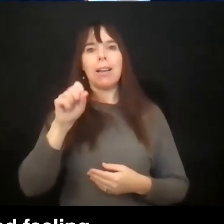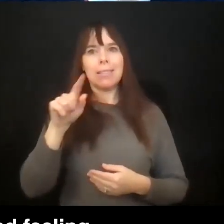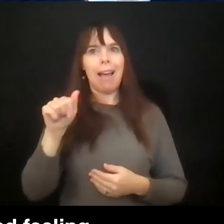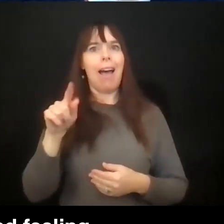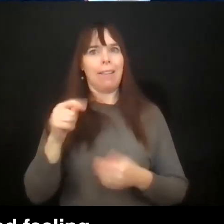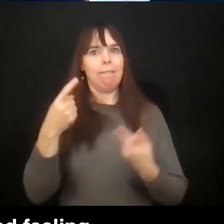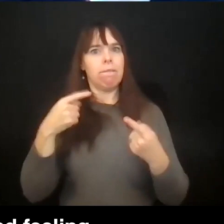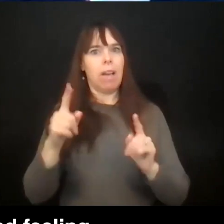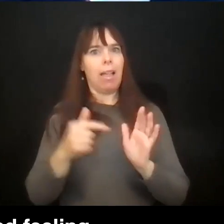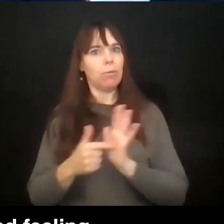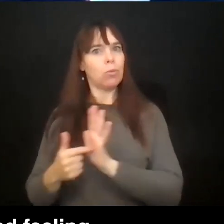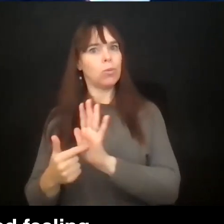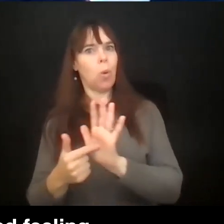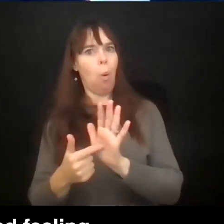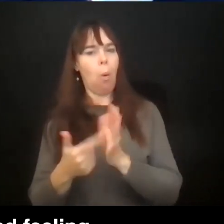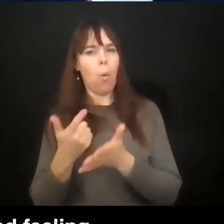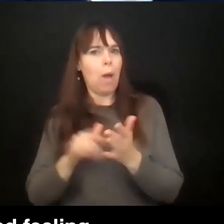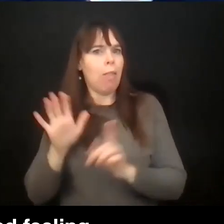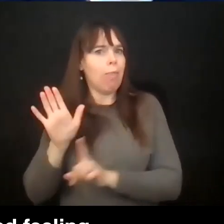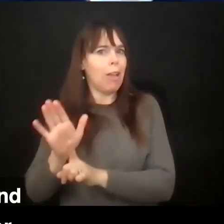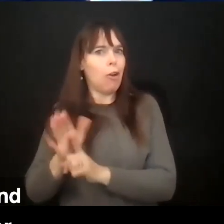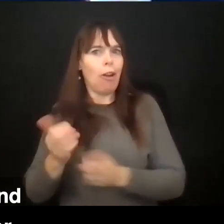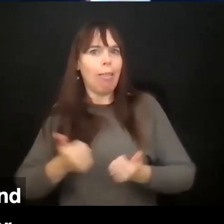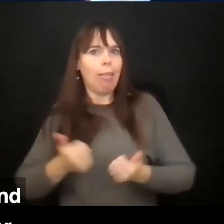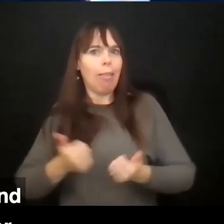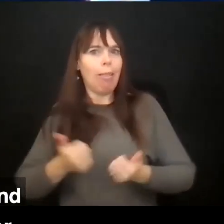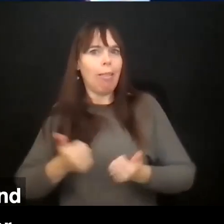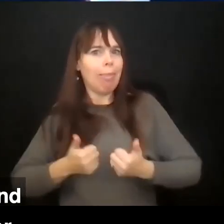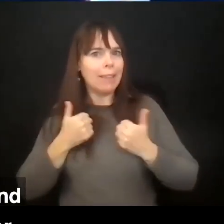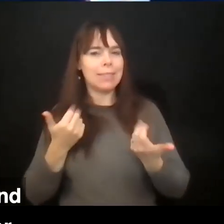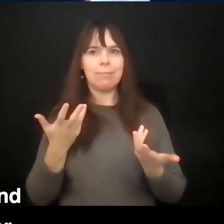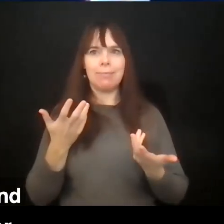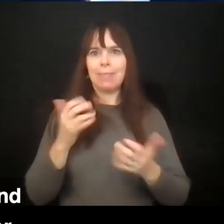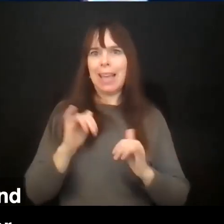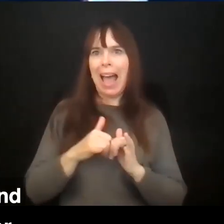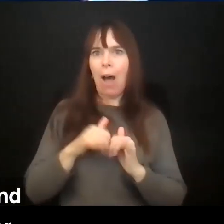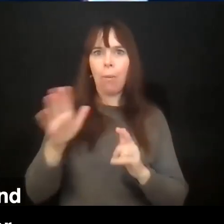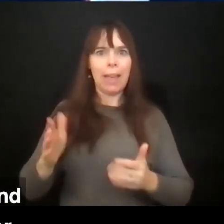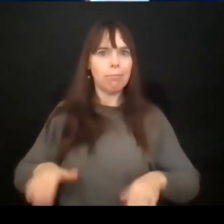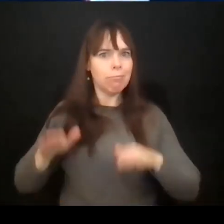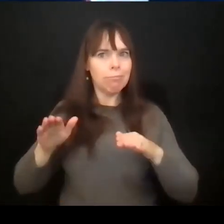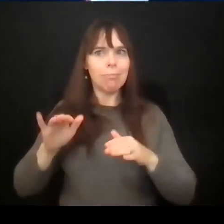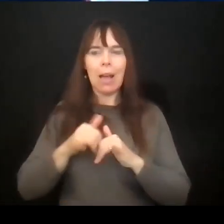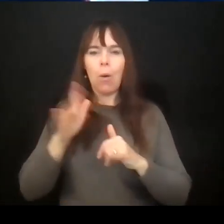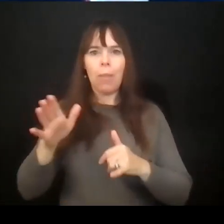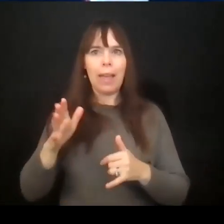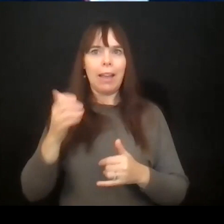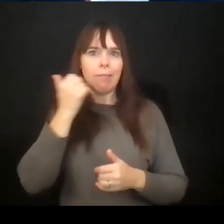us a good feeling as to what women and children did together.